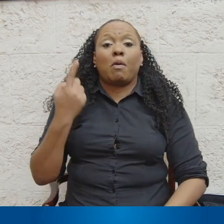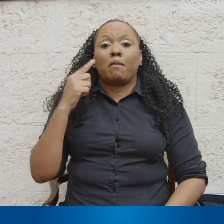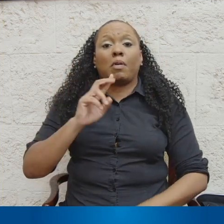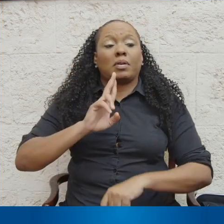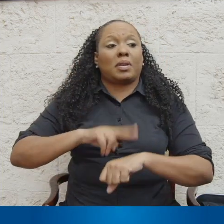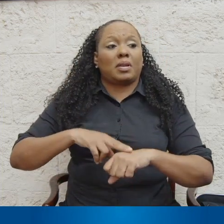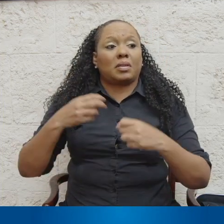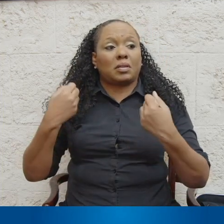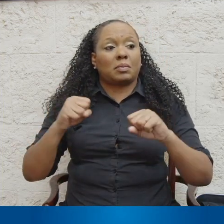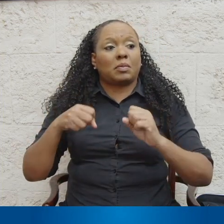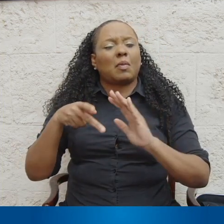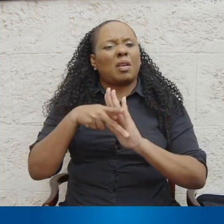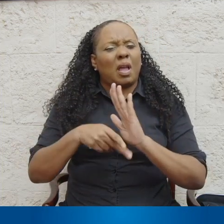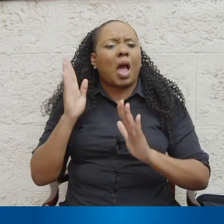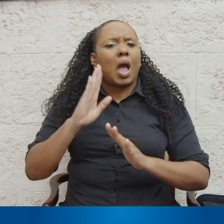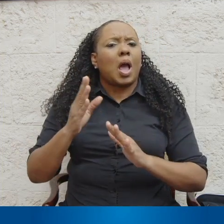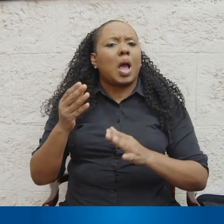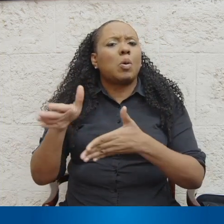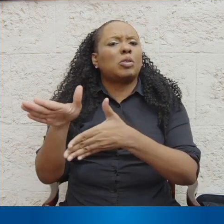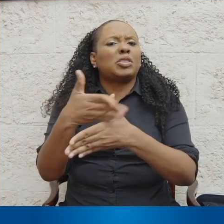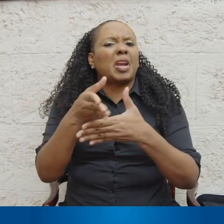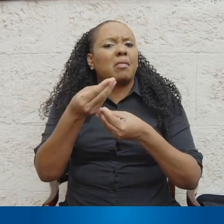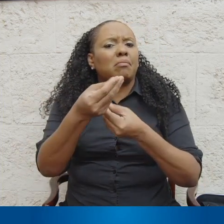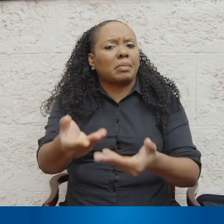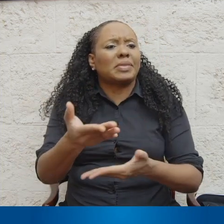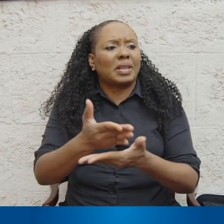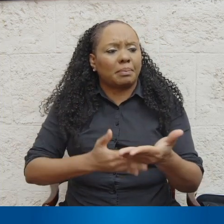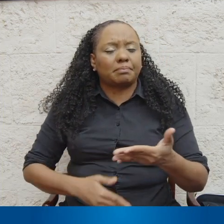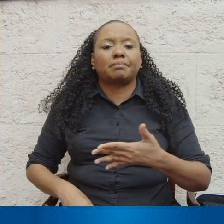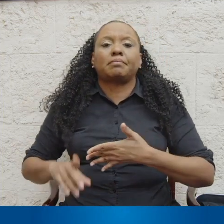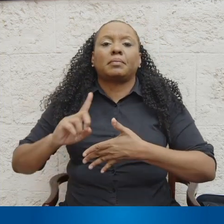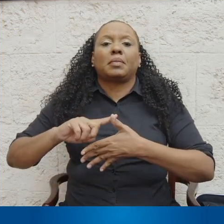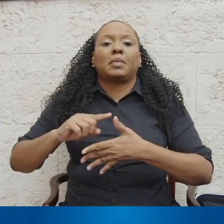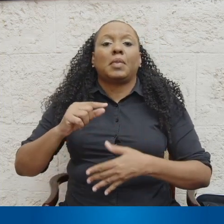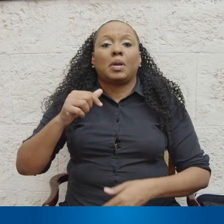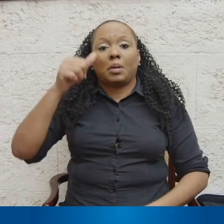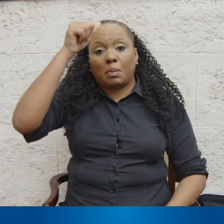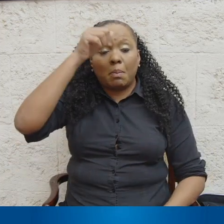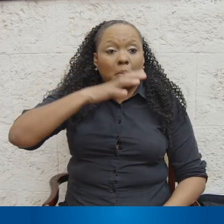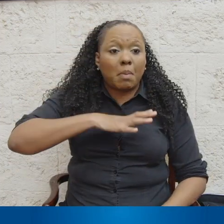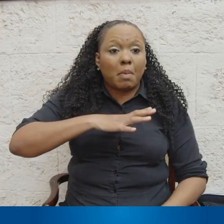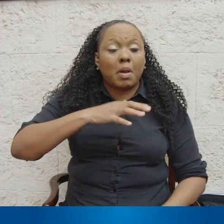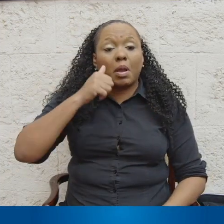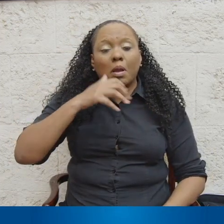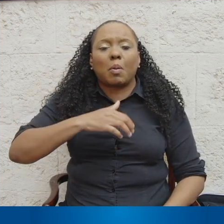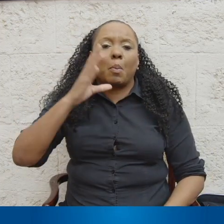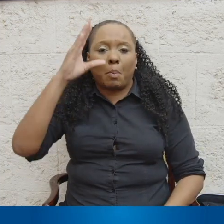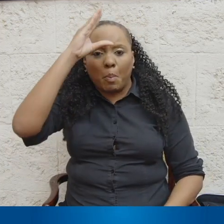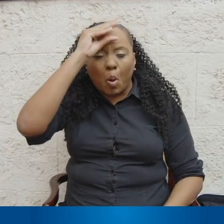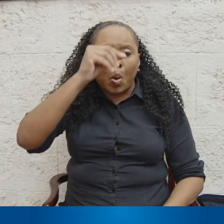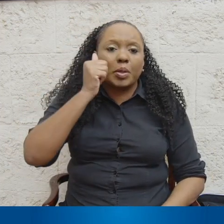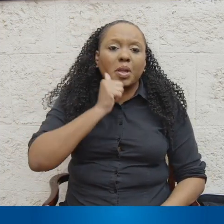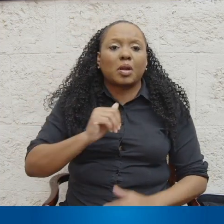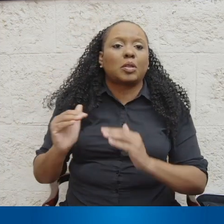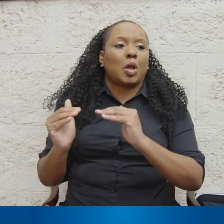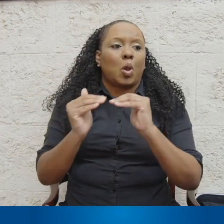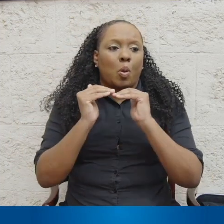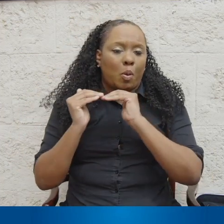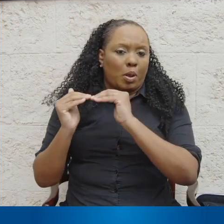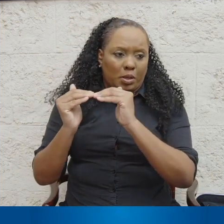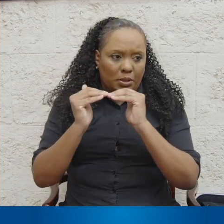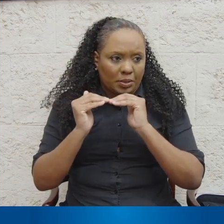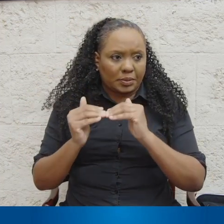policy, and I will go through some of them. To promote gender equality in all aspects of sports, to promote community development